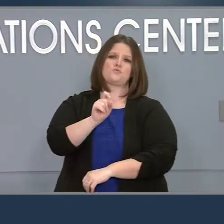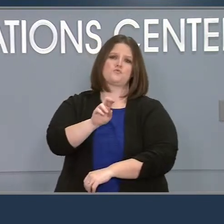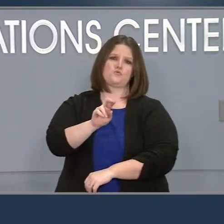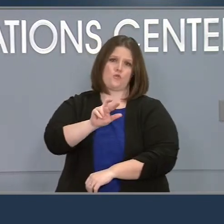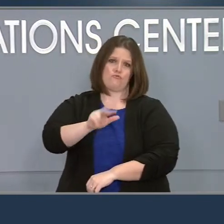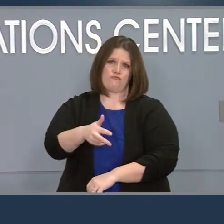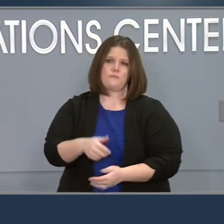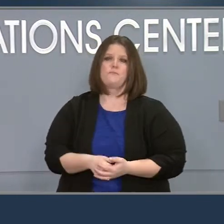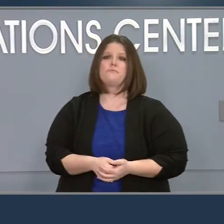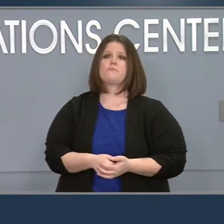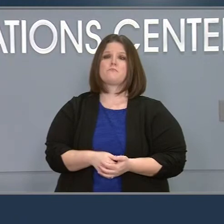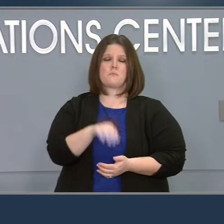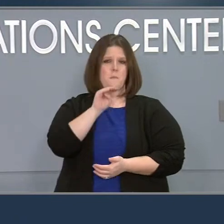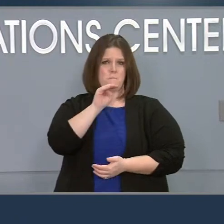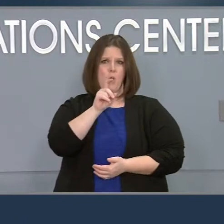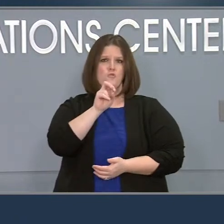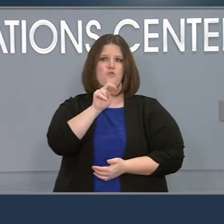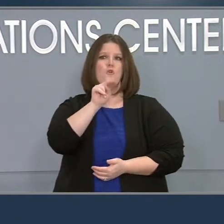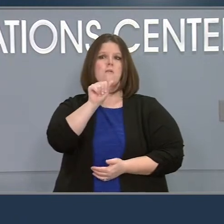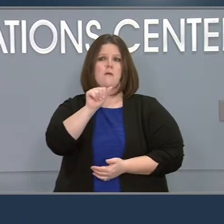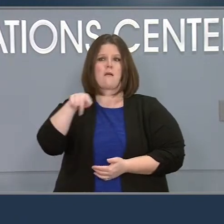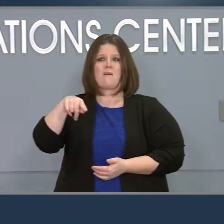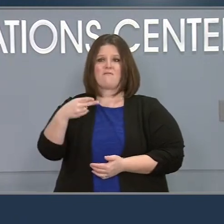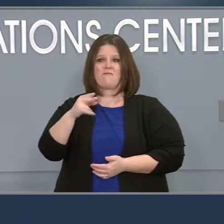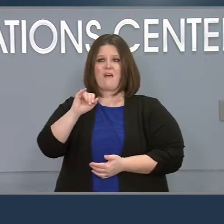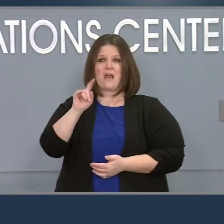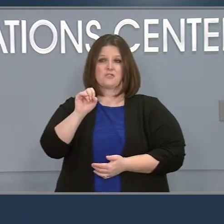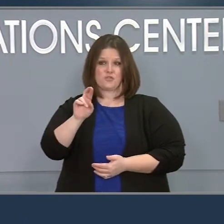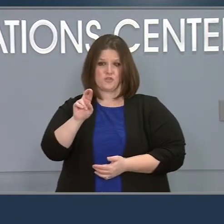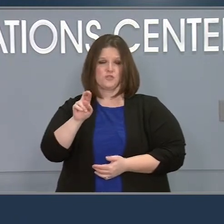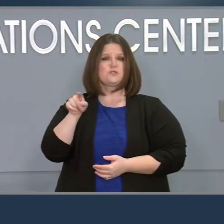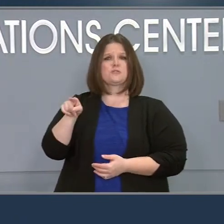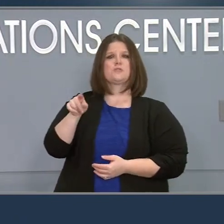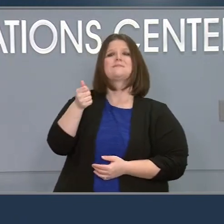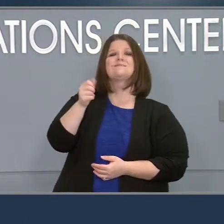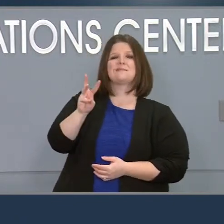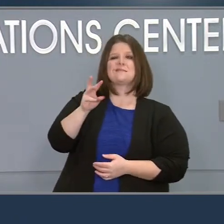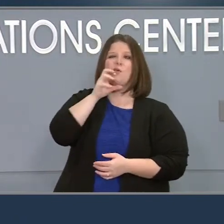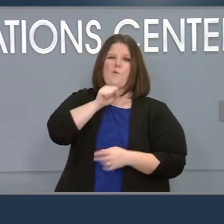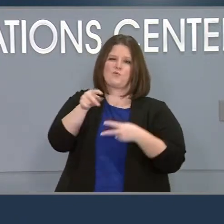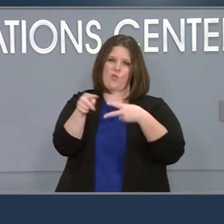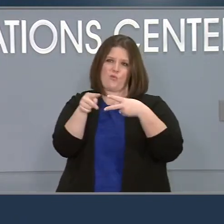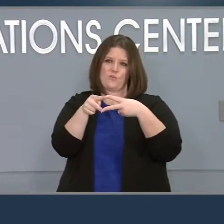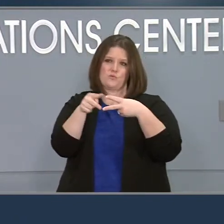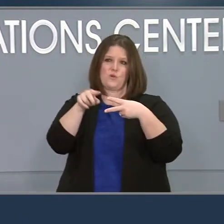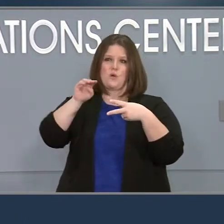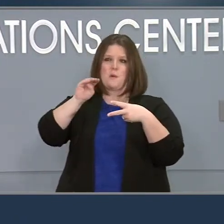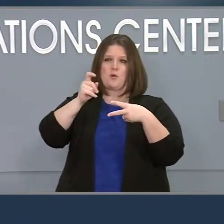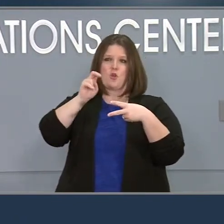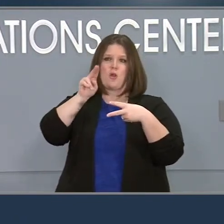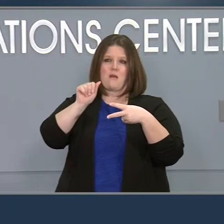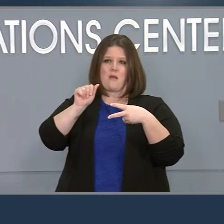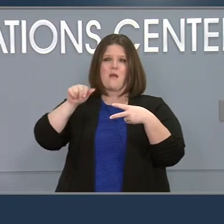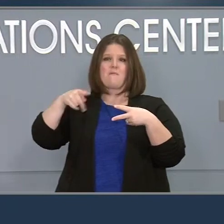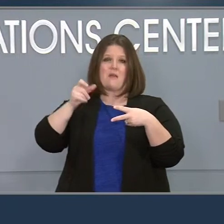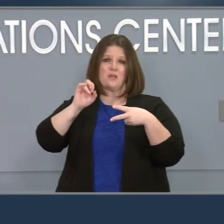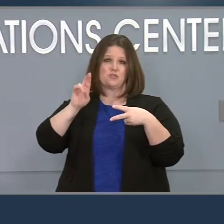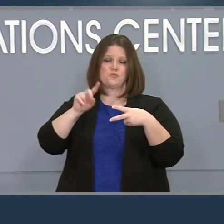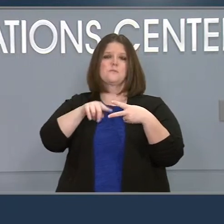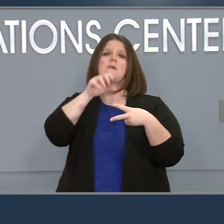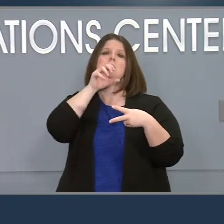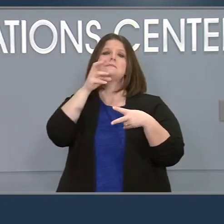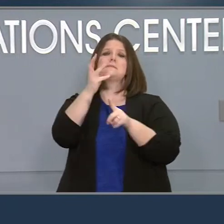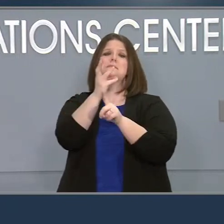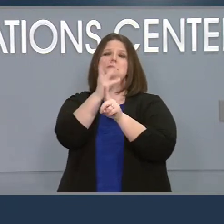shot. 16 and 17-year-olds can only get a Pfizer booster. With the holidays, colder weather,